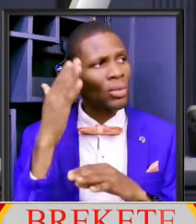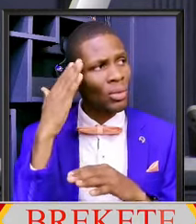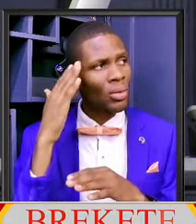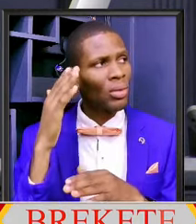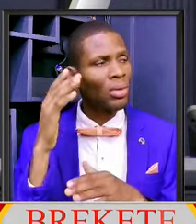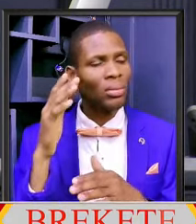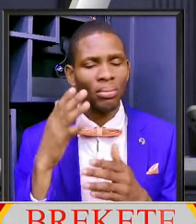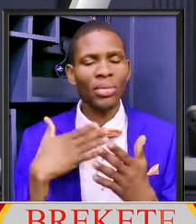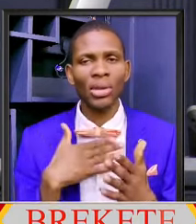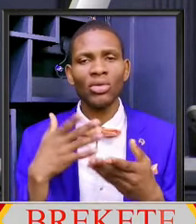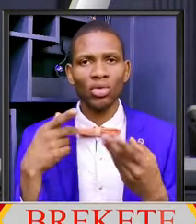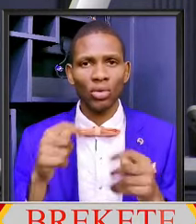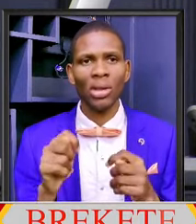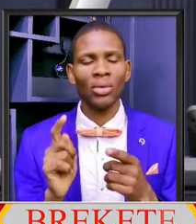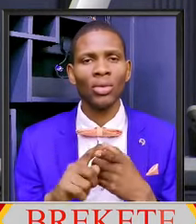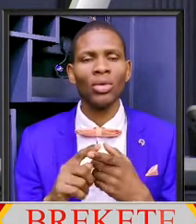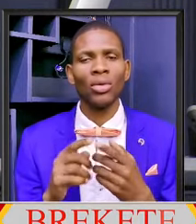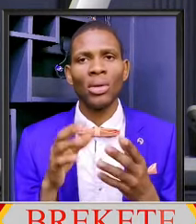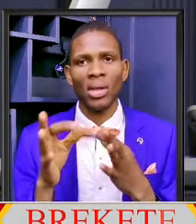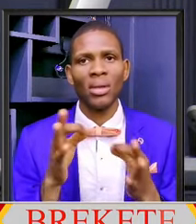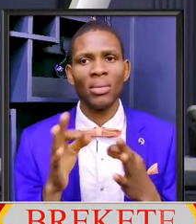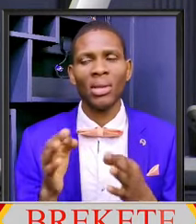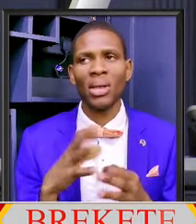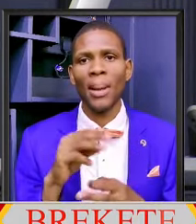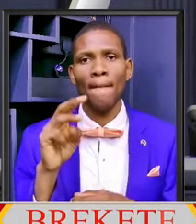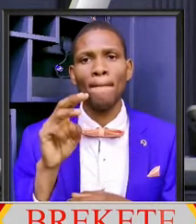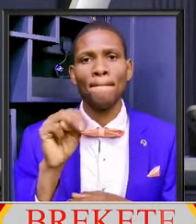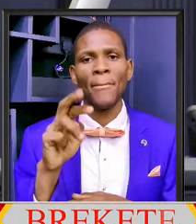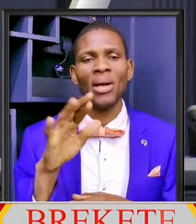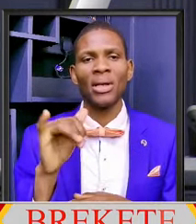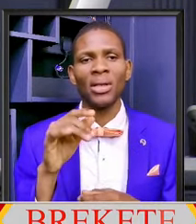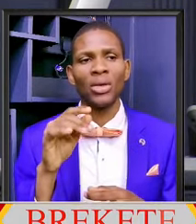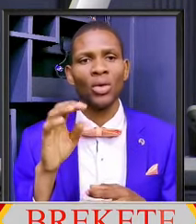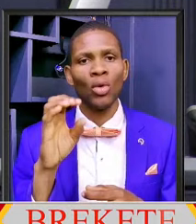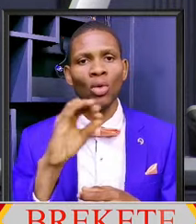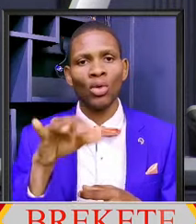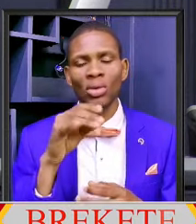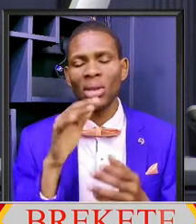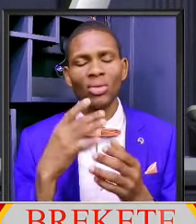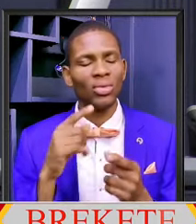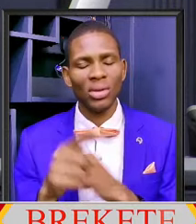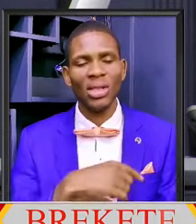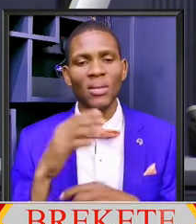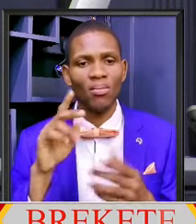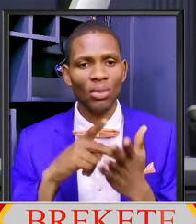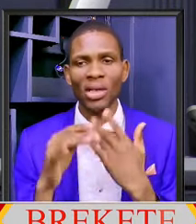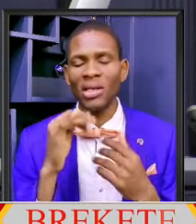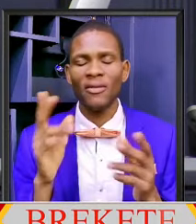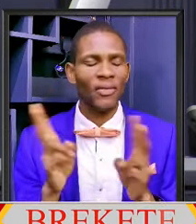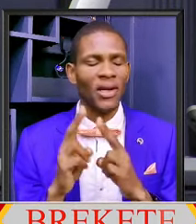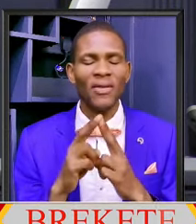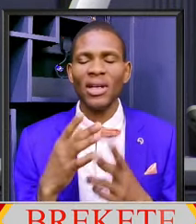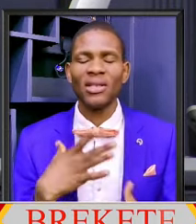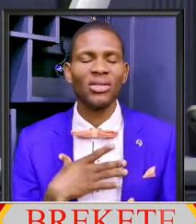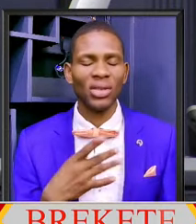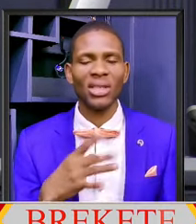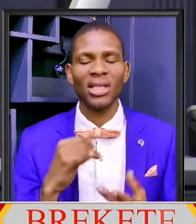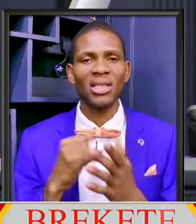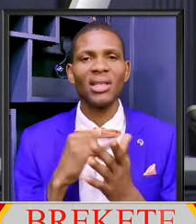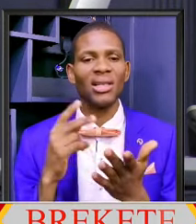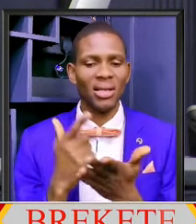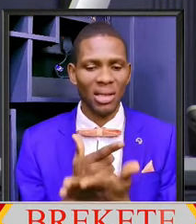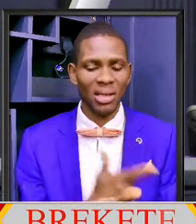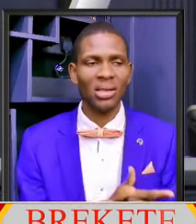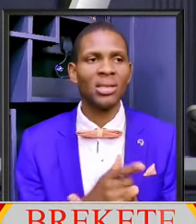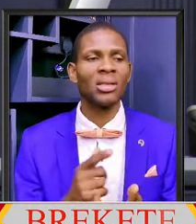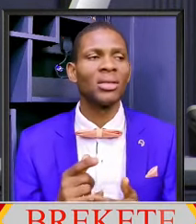Please try explain. And then Mary Ojo, he said today's program is very interesting to watch, and it's a lesson learned.